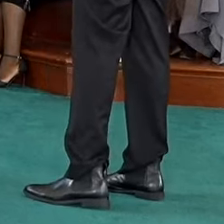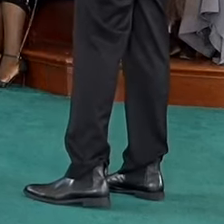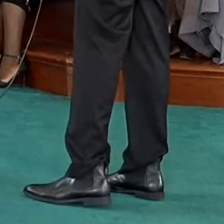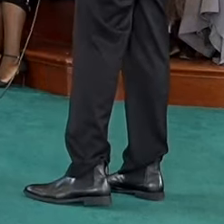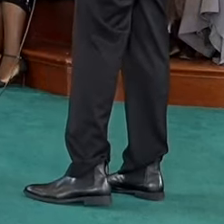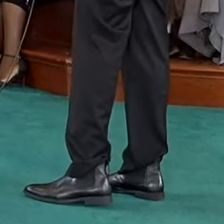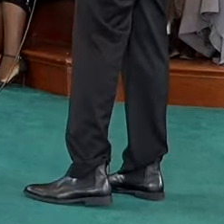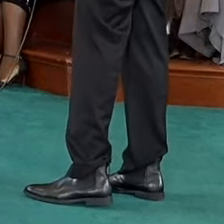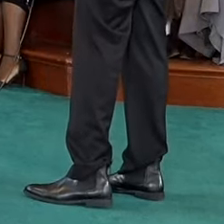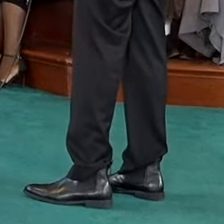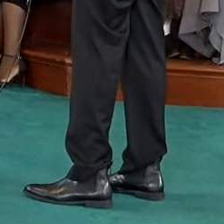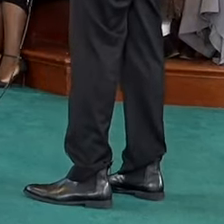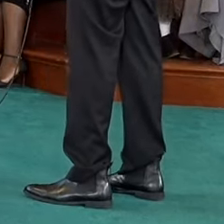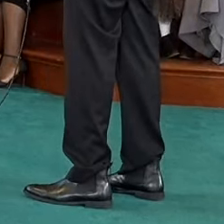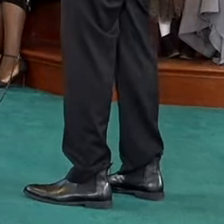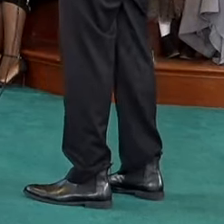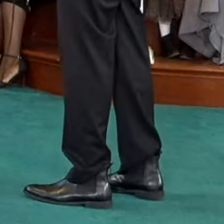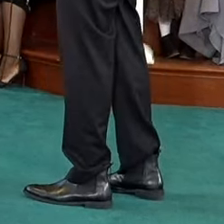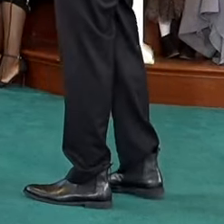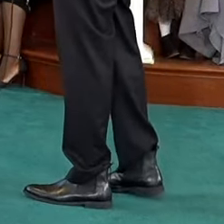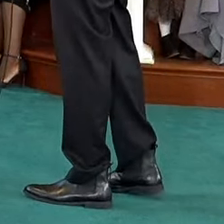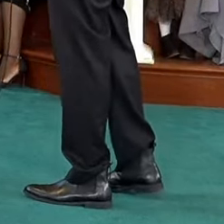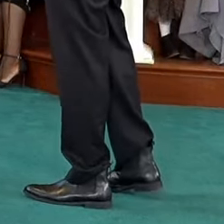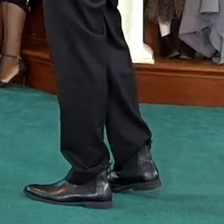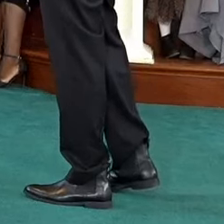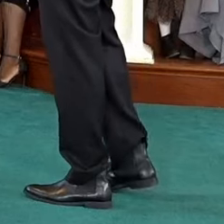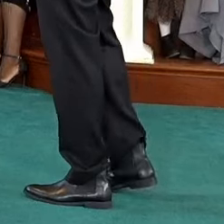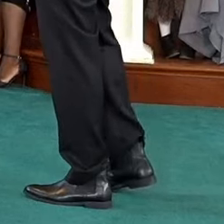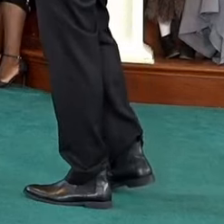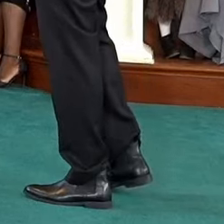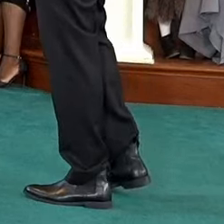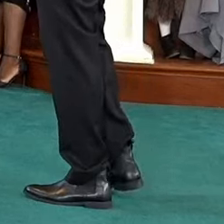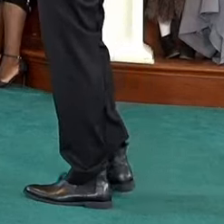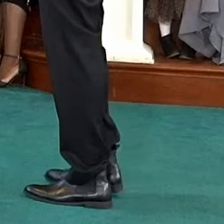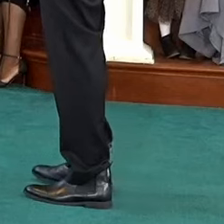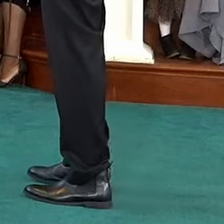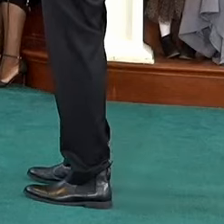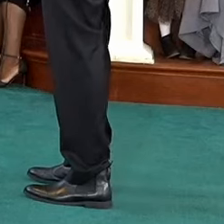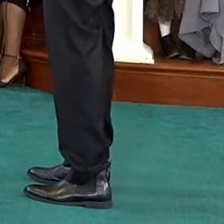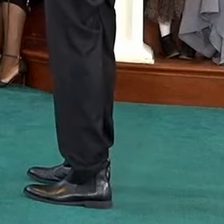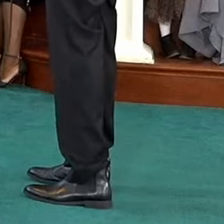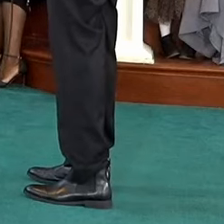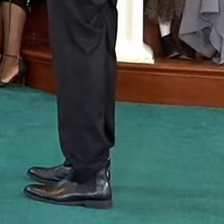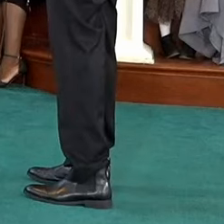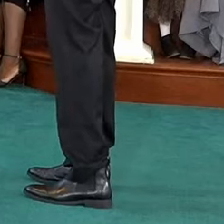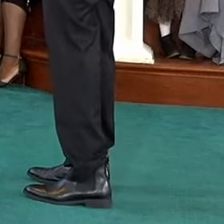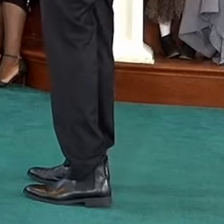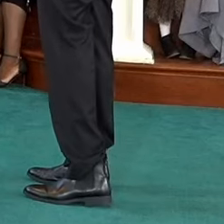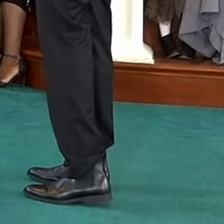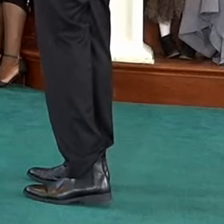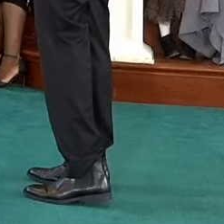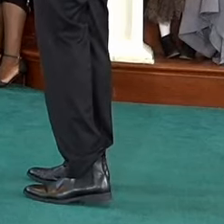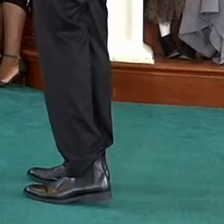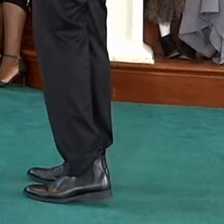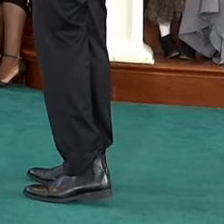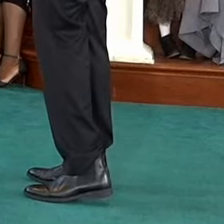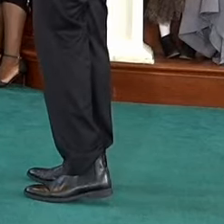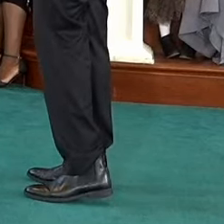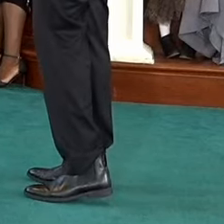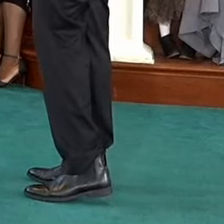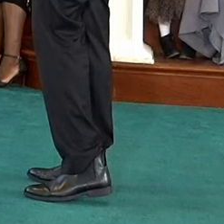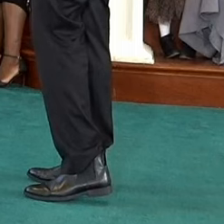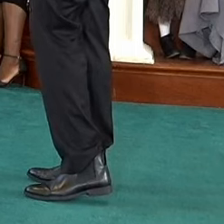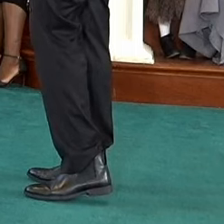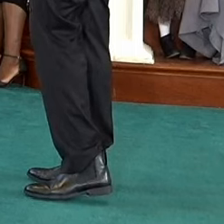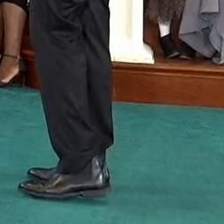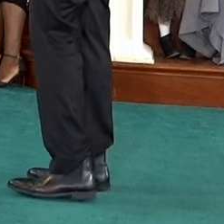So the law of God helps us to be good friends with God. And God gave rules to